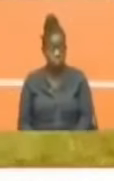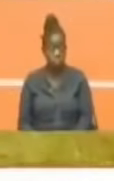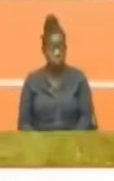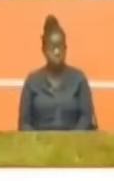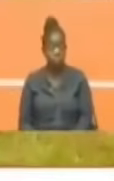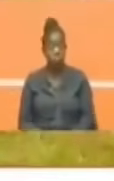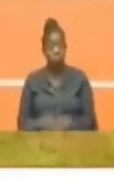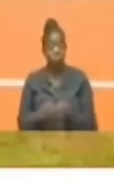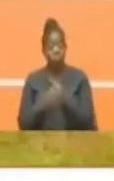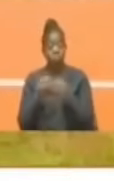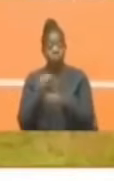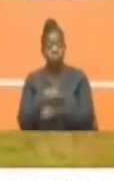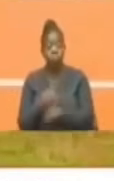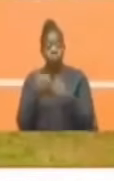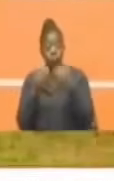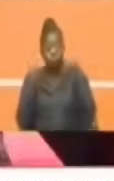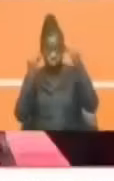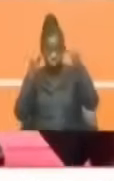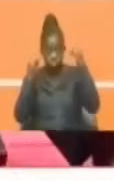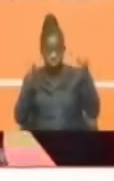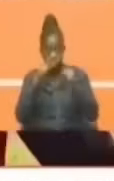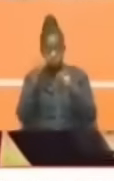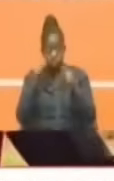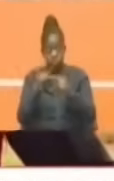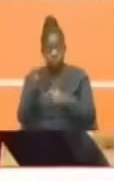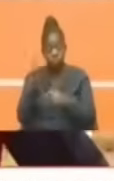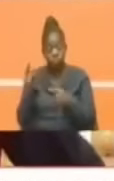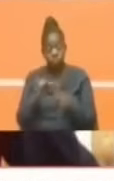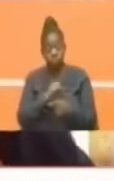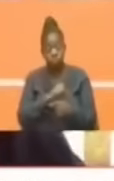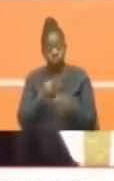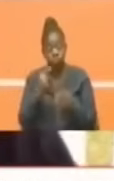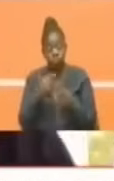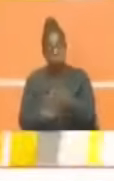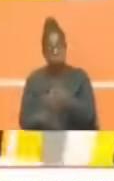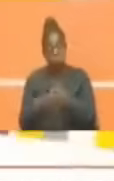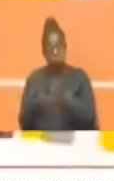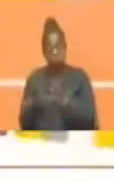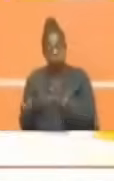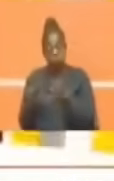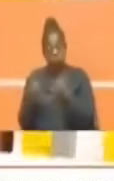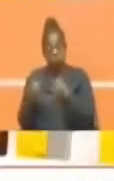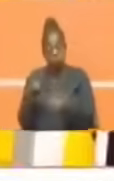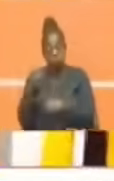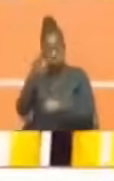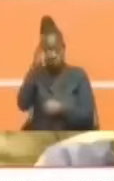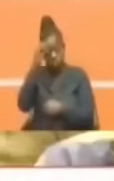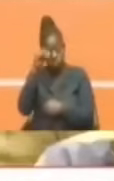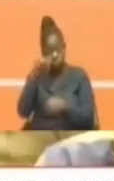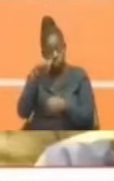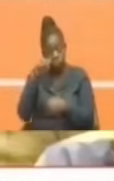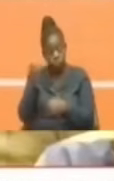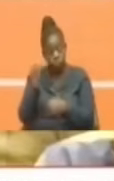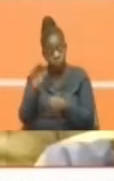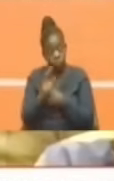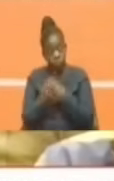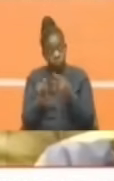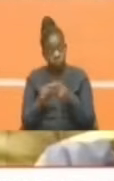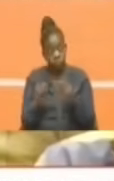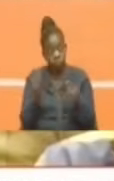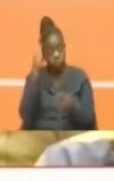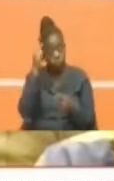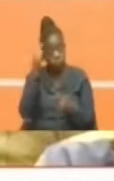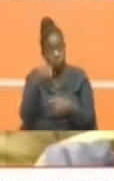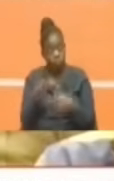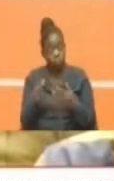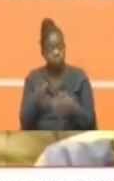omukulu w'essomero Haji Kamuligi yasimye President Museveni ne First Lady Yoweri Tofali batadde kubyenyigiriza by'eggwanga. We shall forever